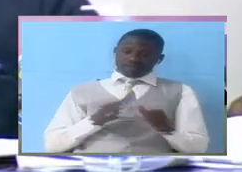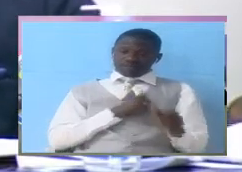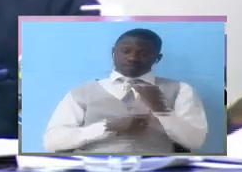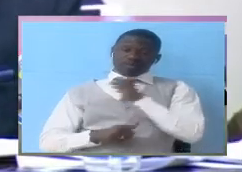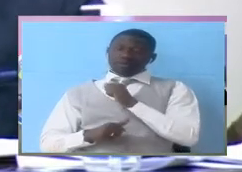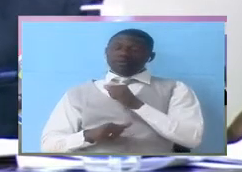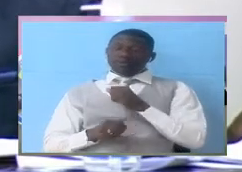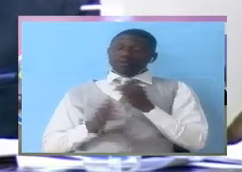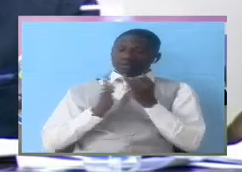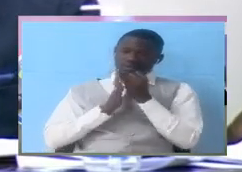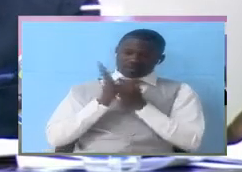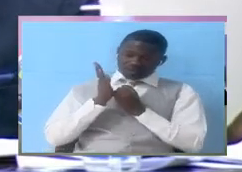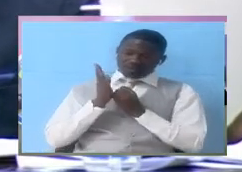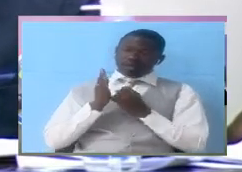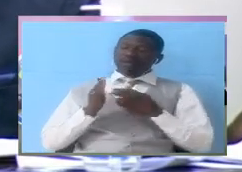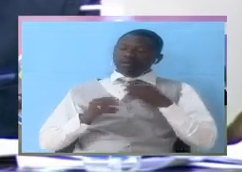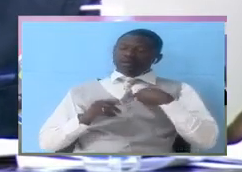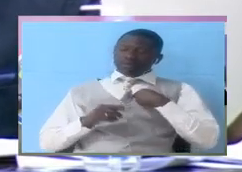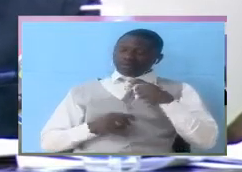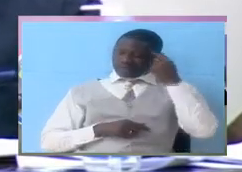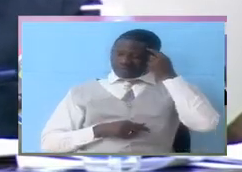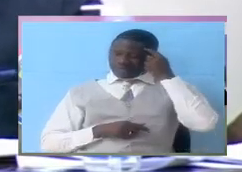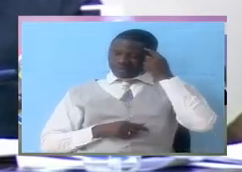have reflected on your answer.